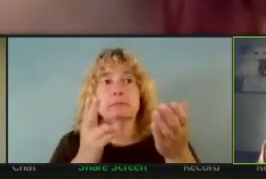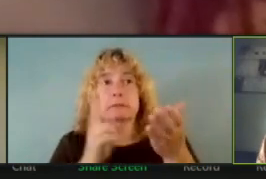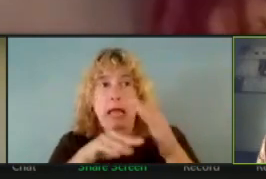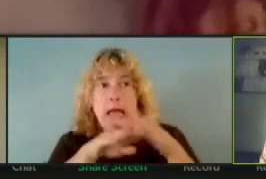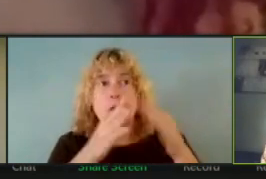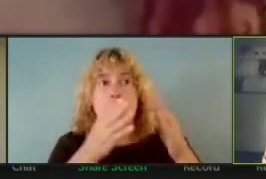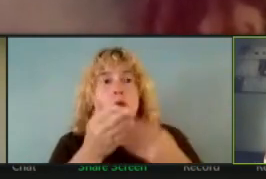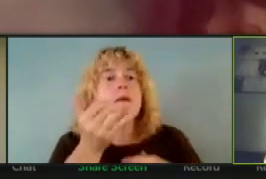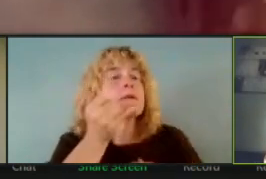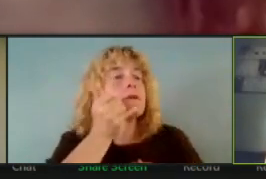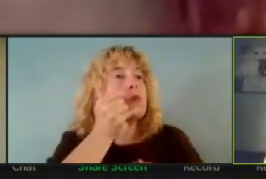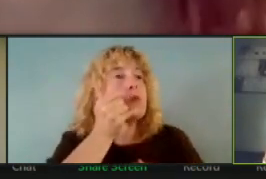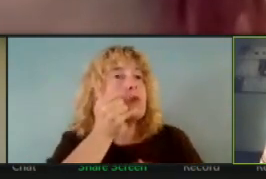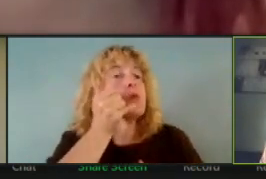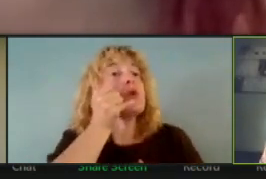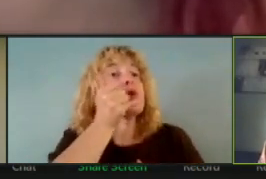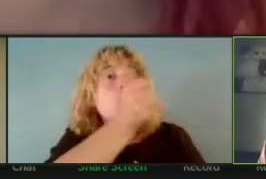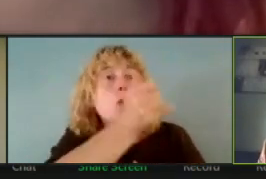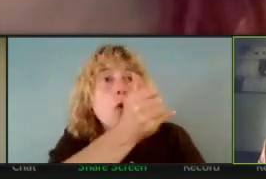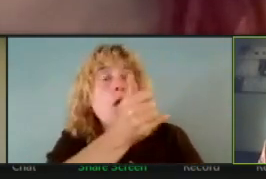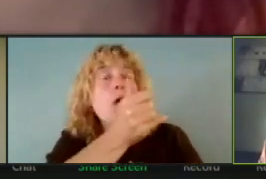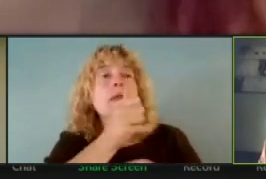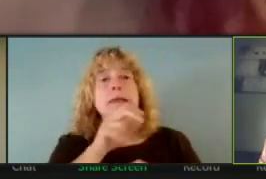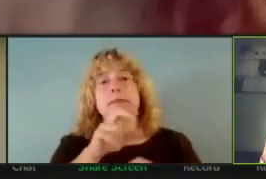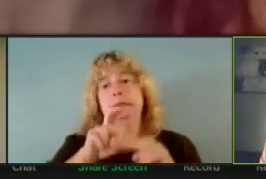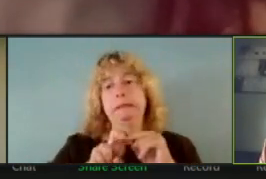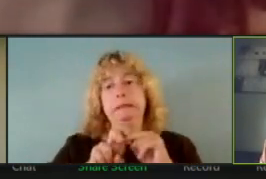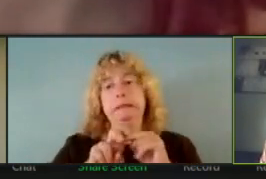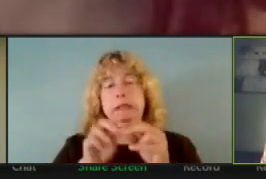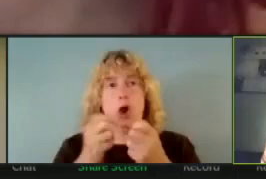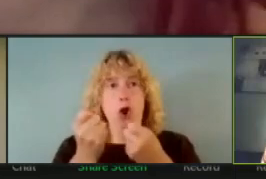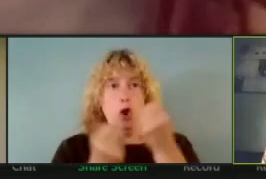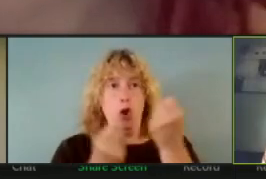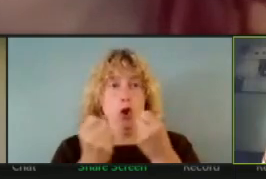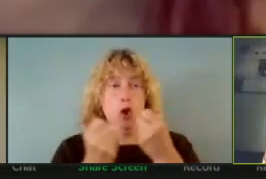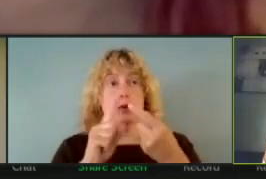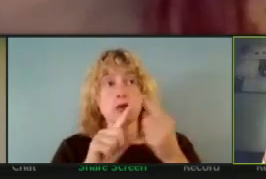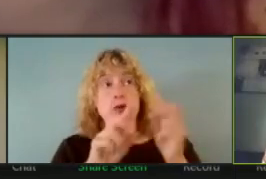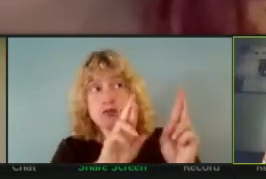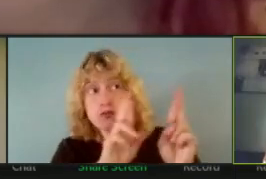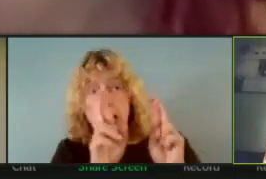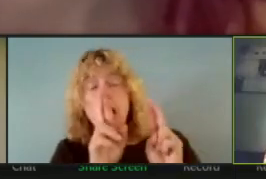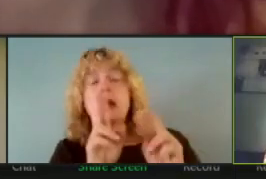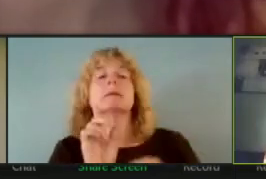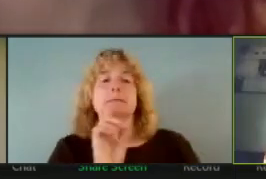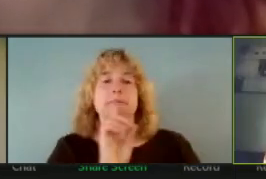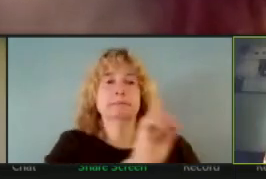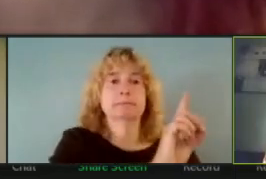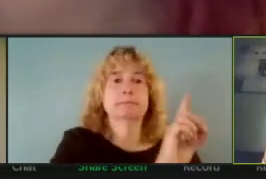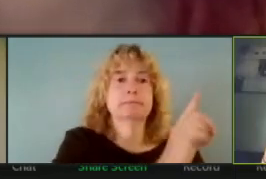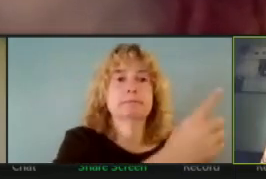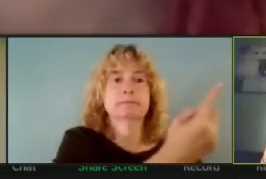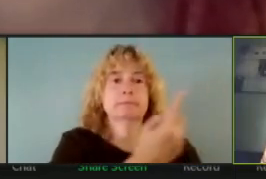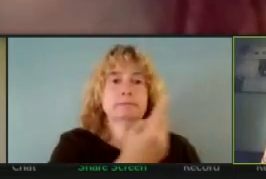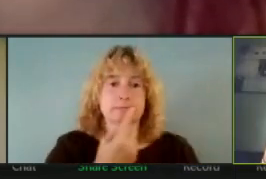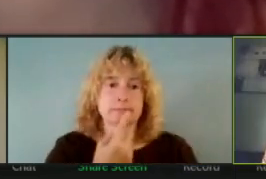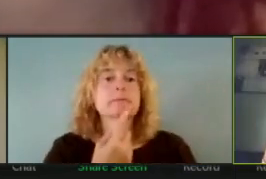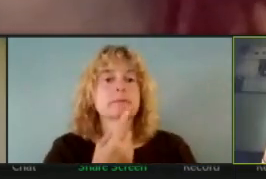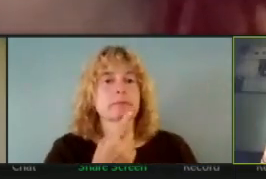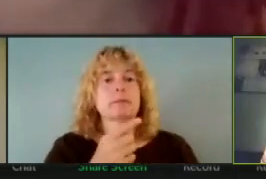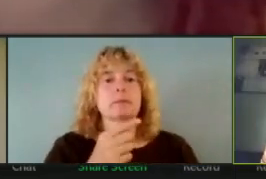home. Assign someone gloved to be the door captain. Figure out how to maintain these appointments, because